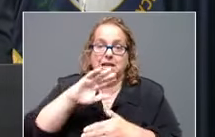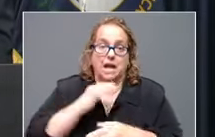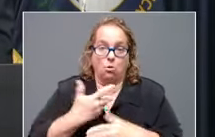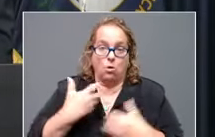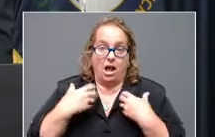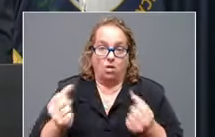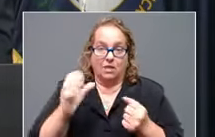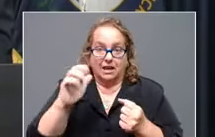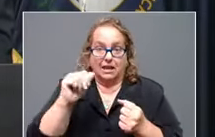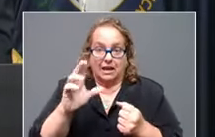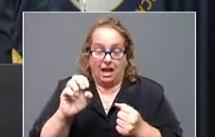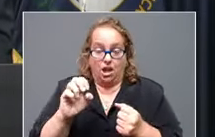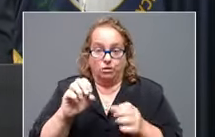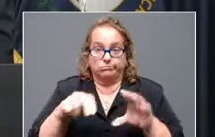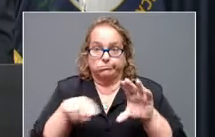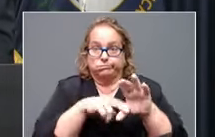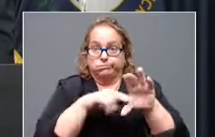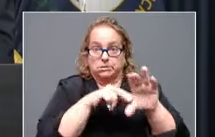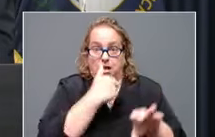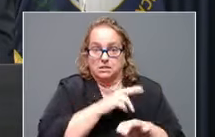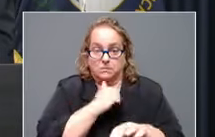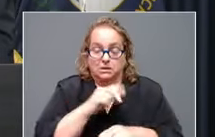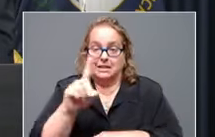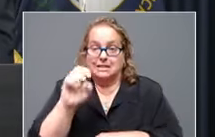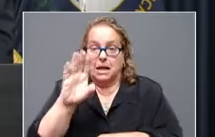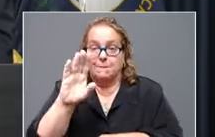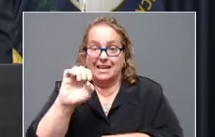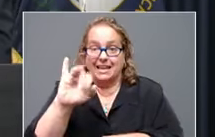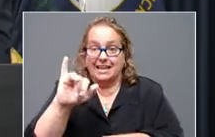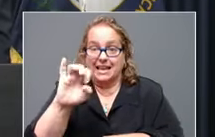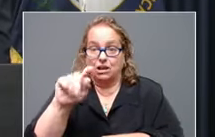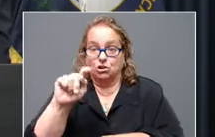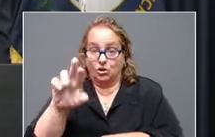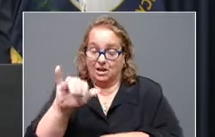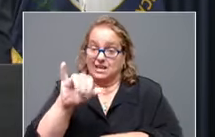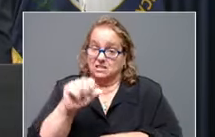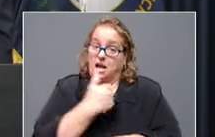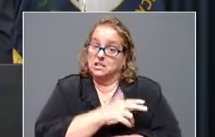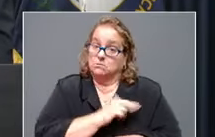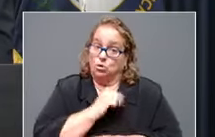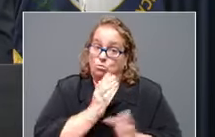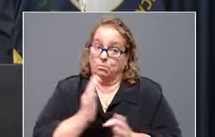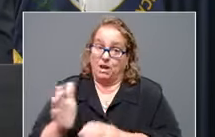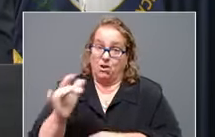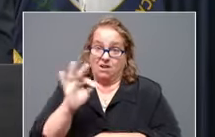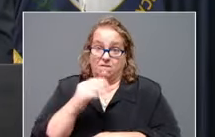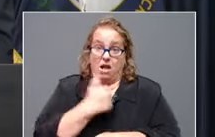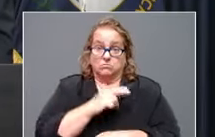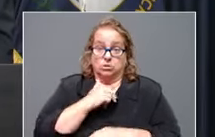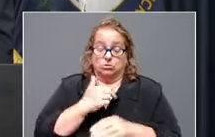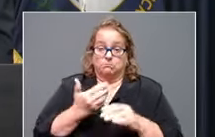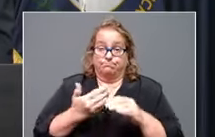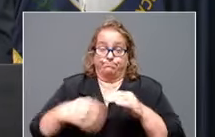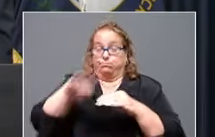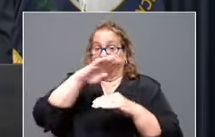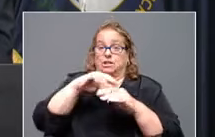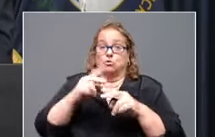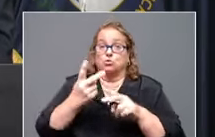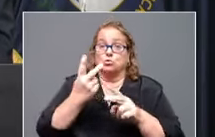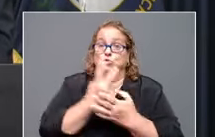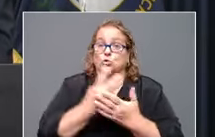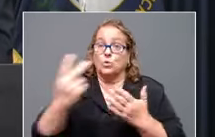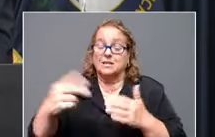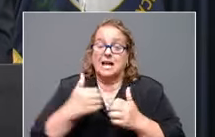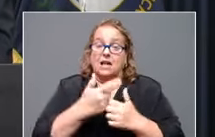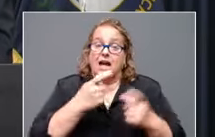capacity. Debbie Yetter, are hospitals prepared if hospitalization peaks in 2 weeks? How do they plan to handle the surge? We are talking